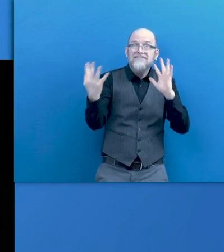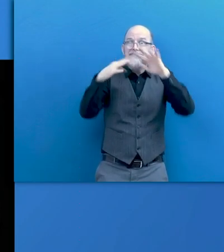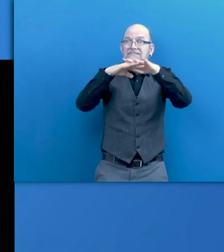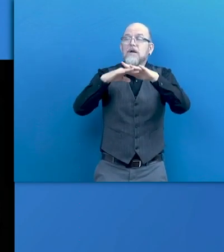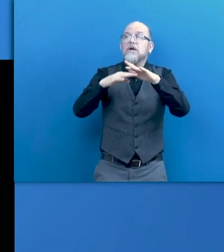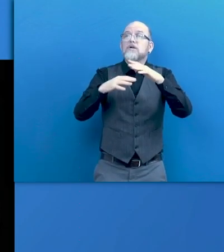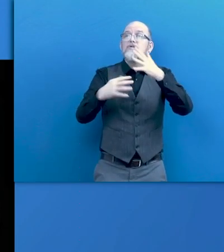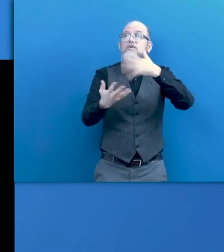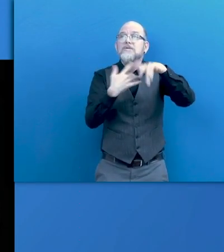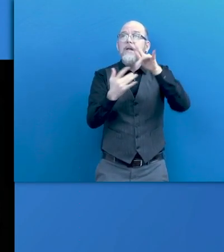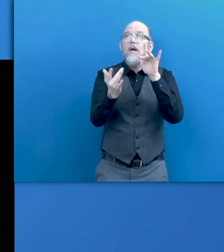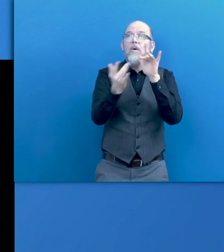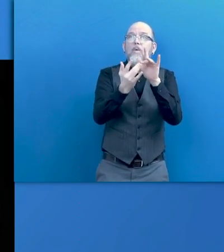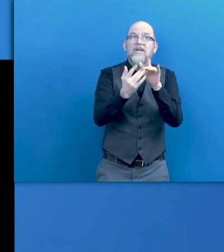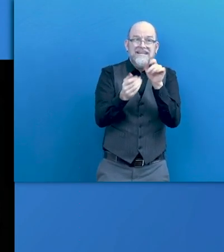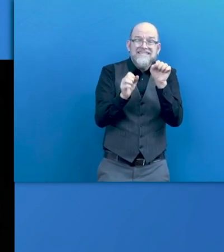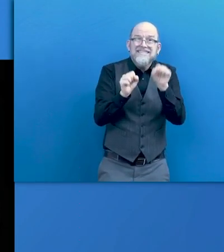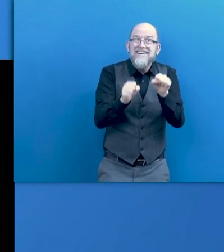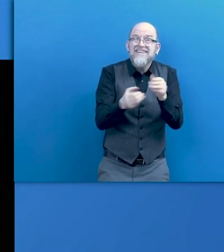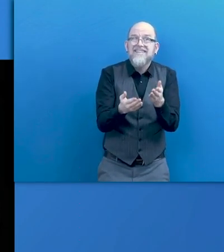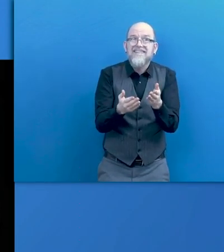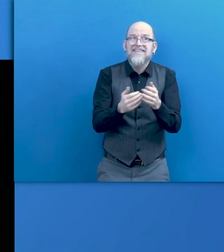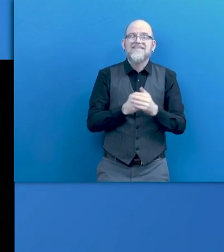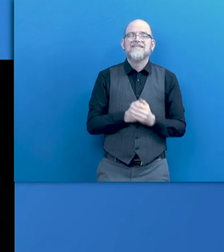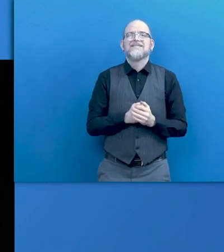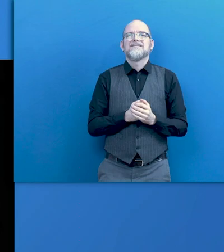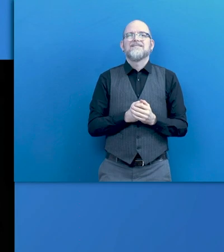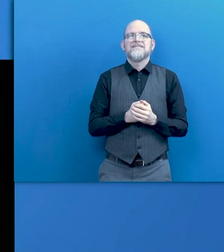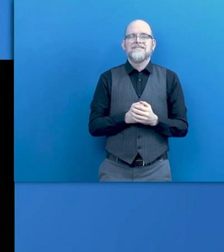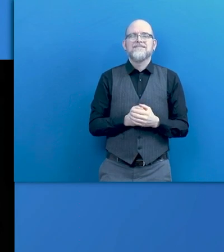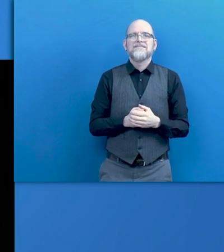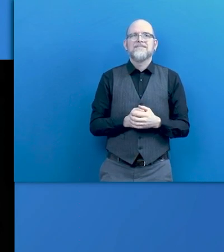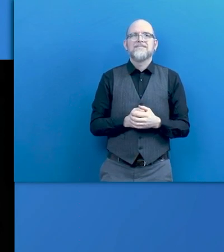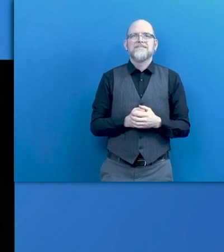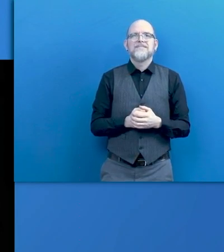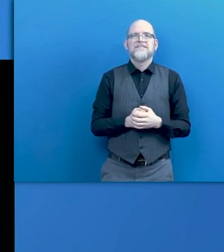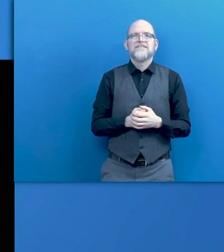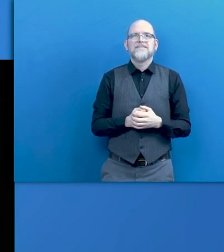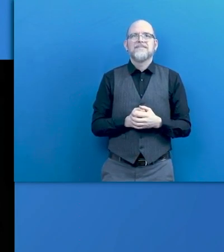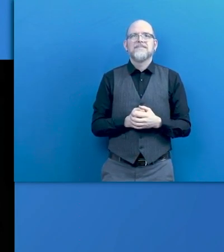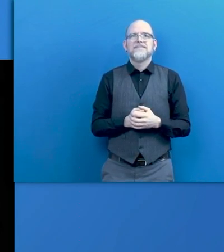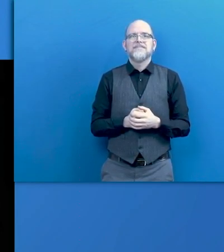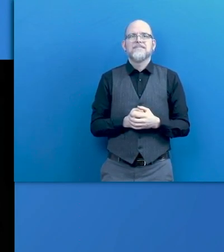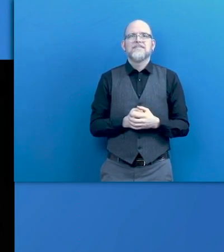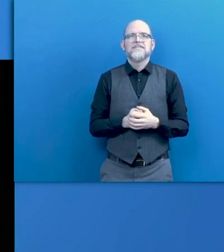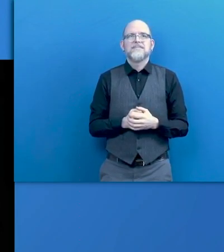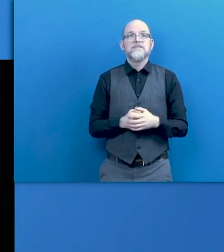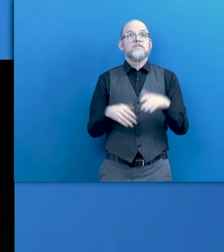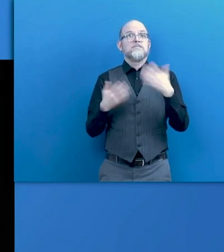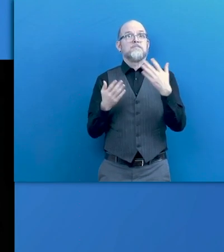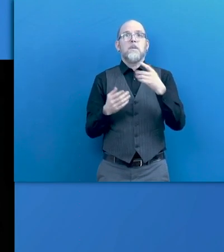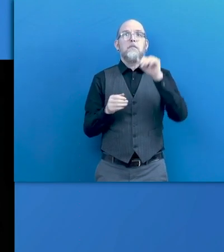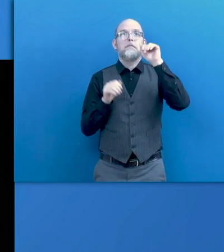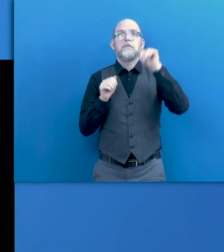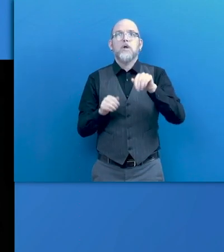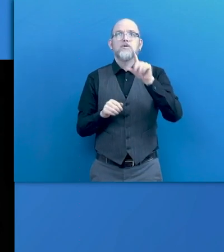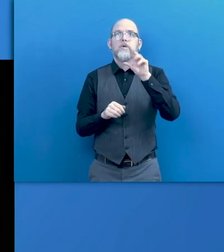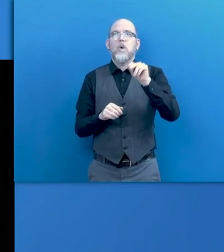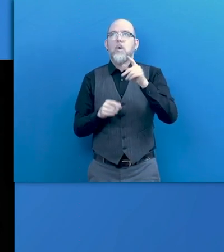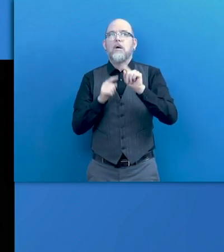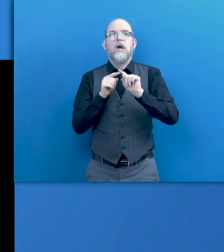Es ermöglichen, dass man wieder mehr soziale Kontakte hat, ja? Weil die Du musst nicht raus. You don't have to go